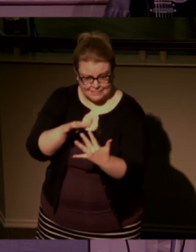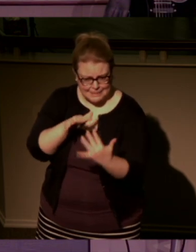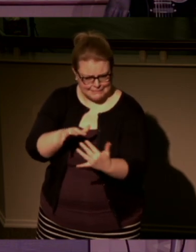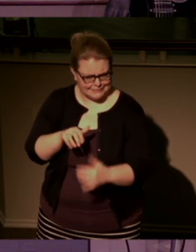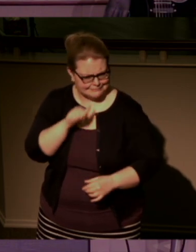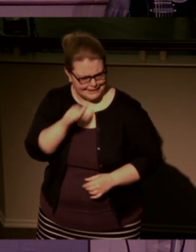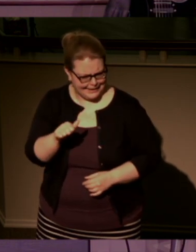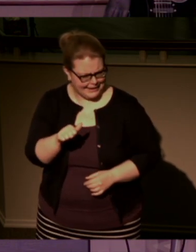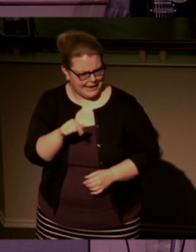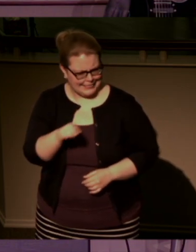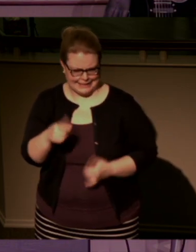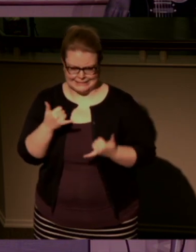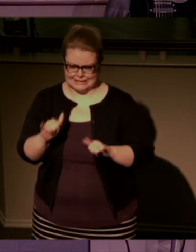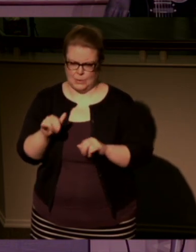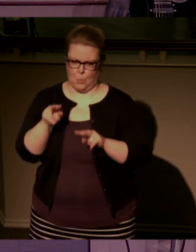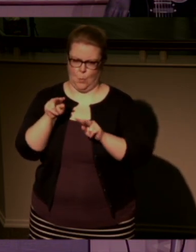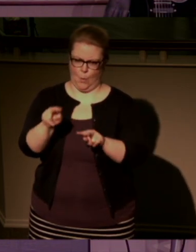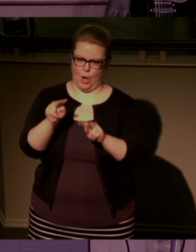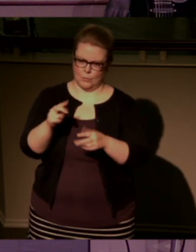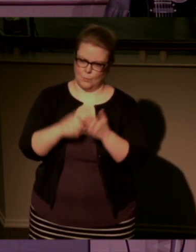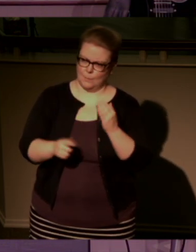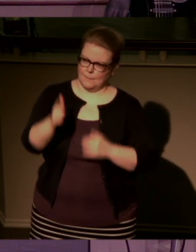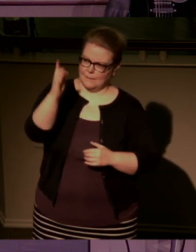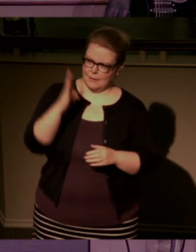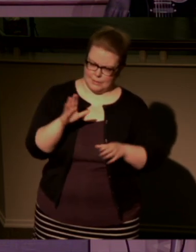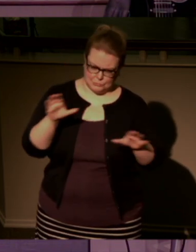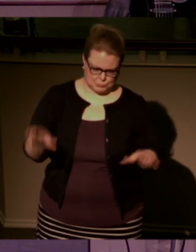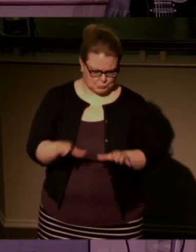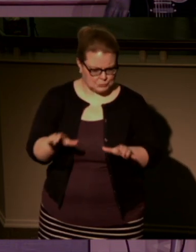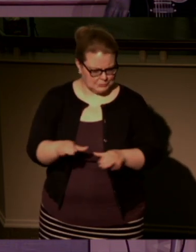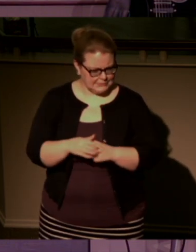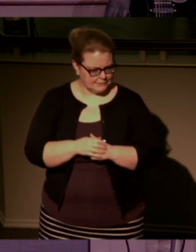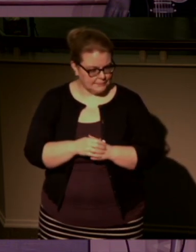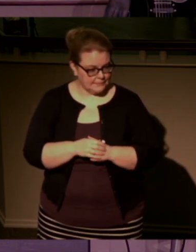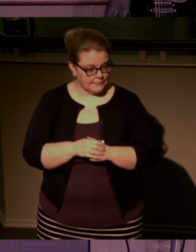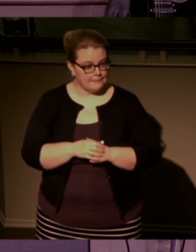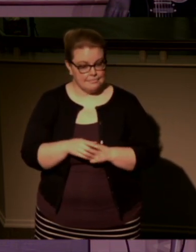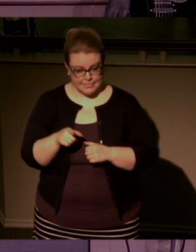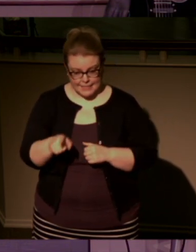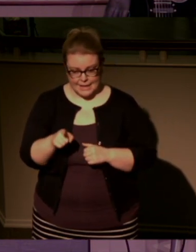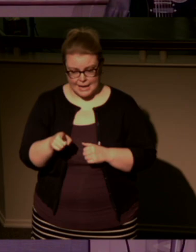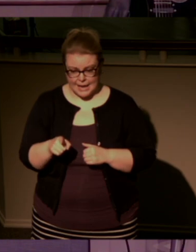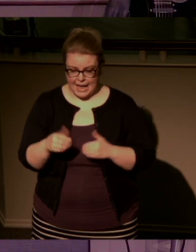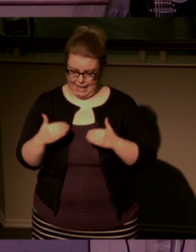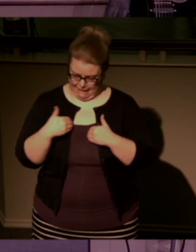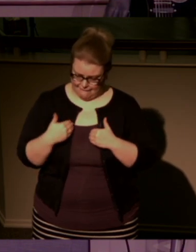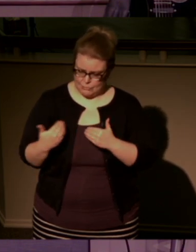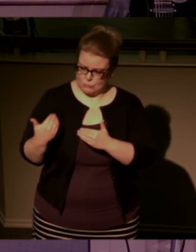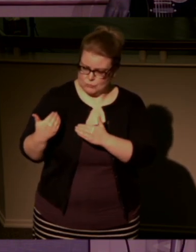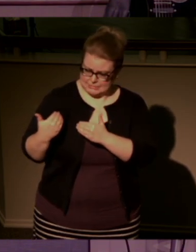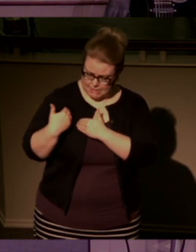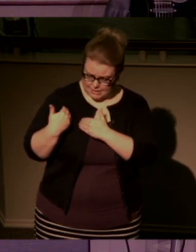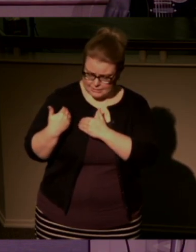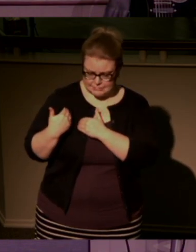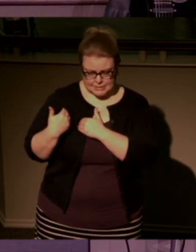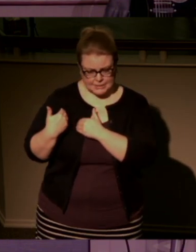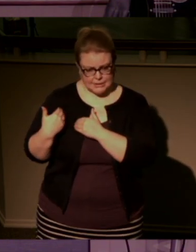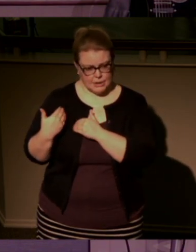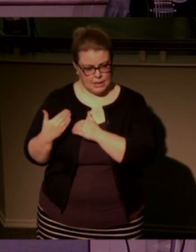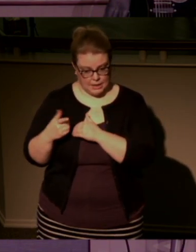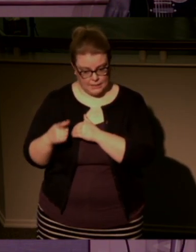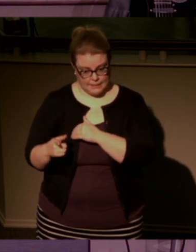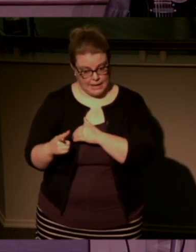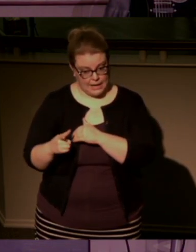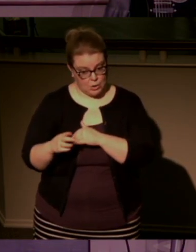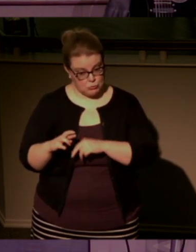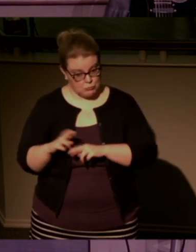They're still spectators to what God is doing. They've owned the responsibility. They've got their hands on their